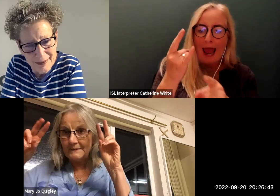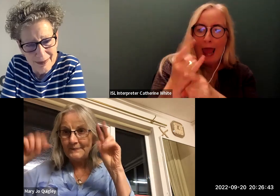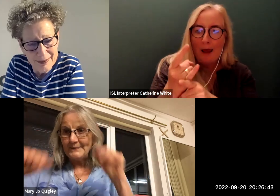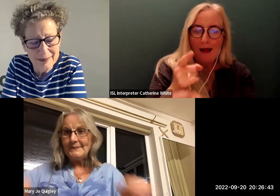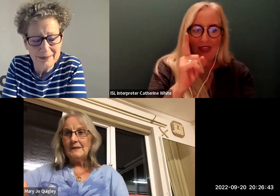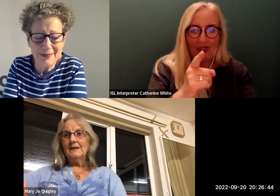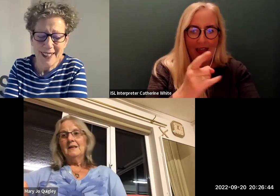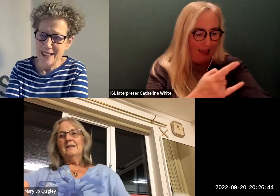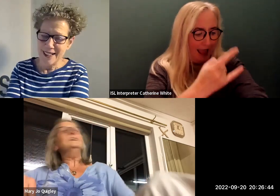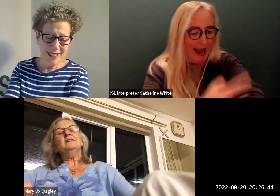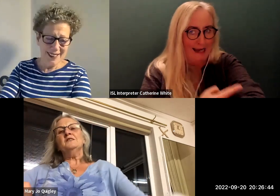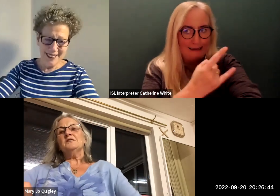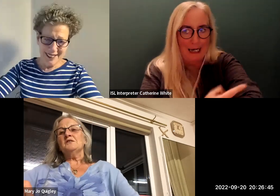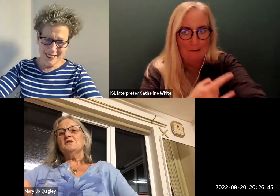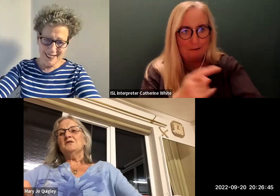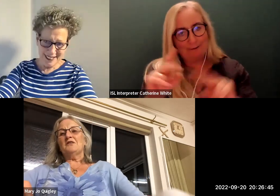handicapped,